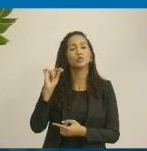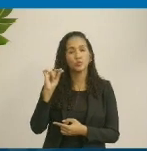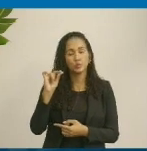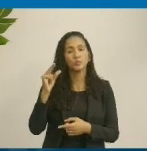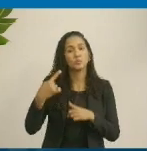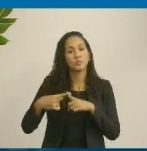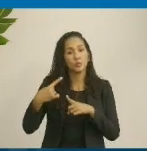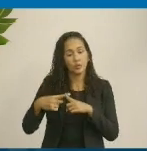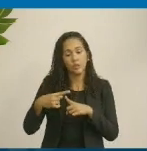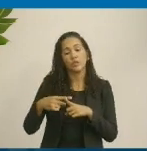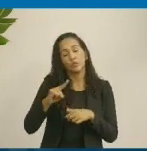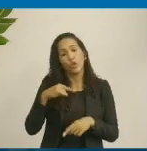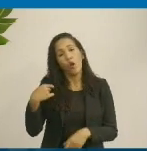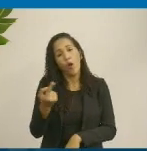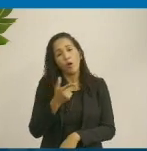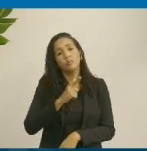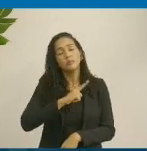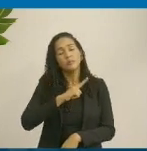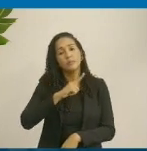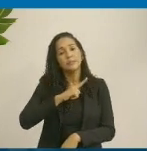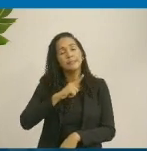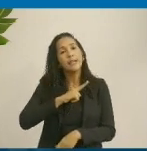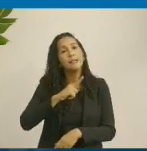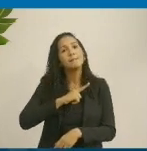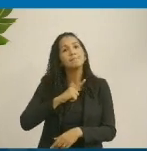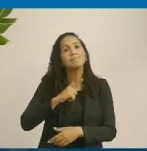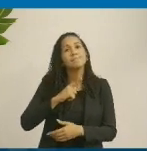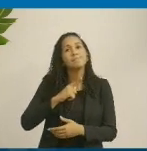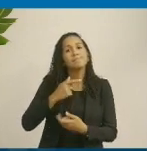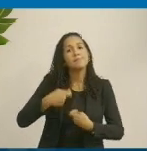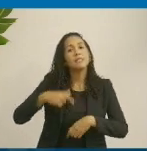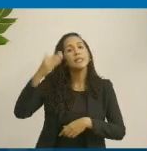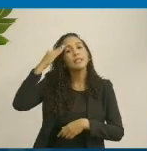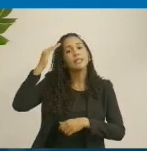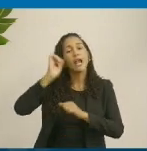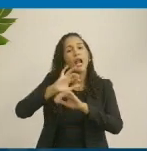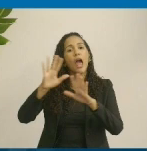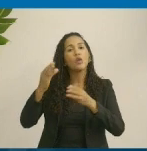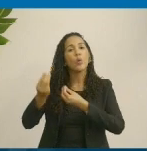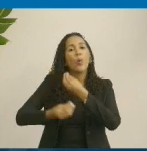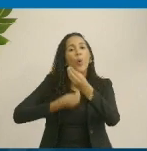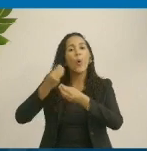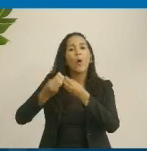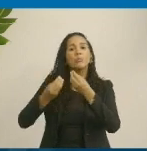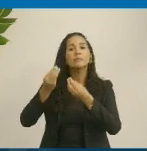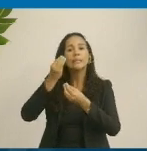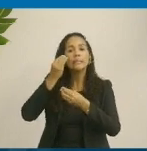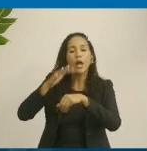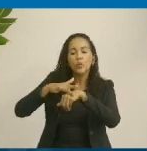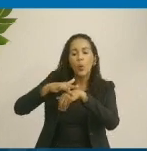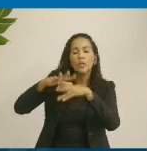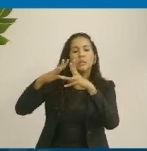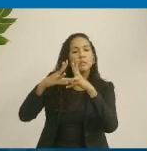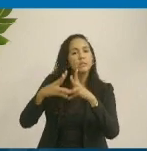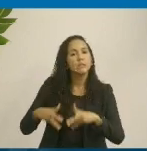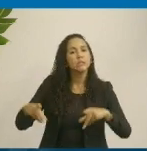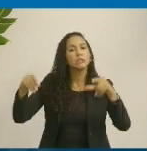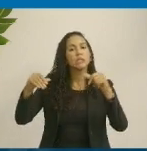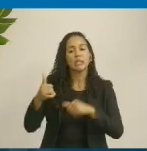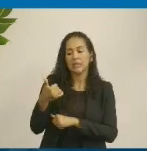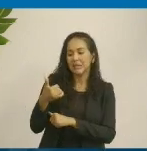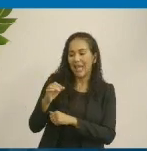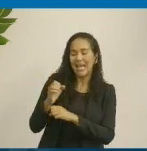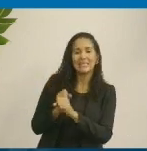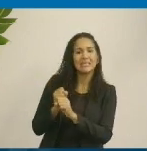get hold of a way of fighting this disease for over 10 years is invasive non-typhoidal salmonellosis. It's